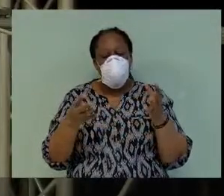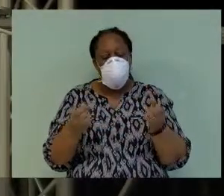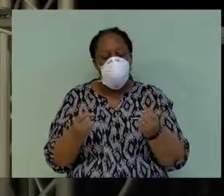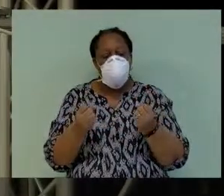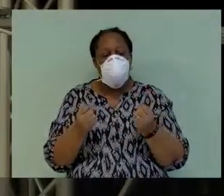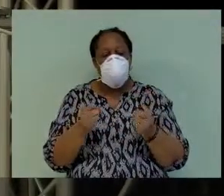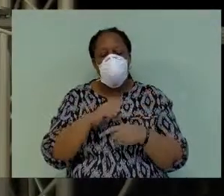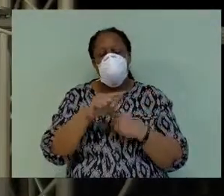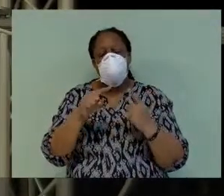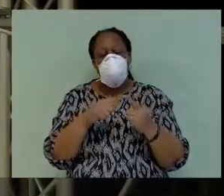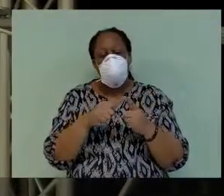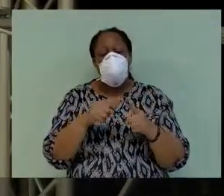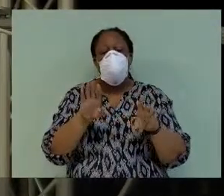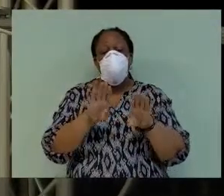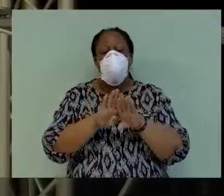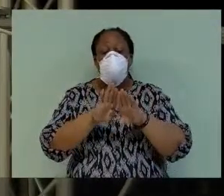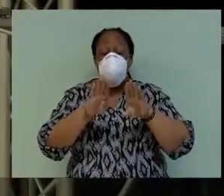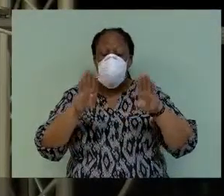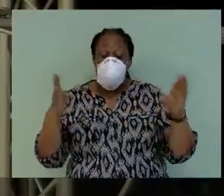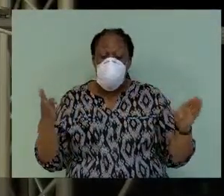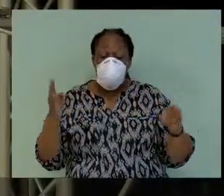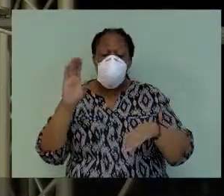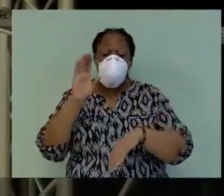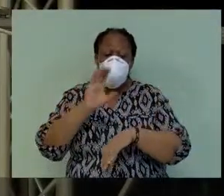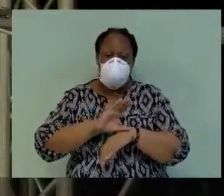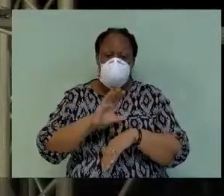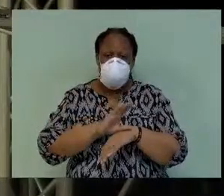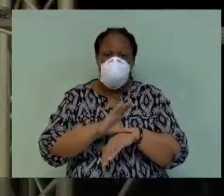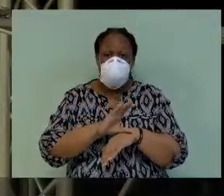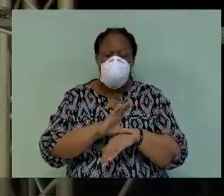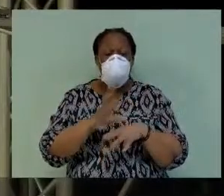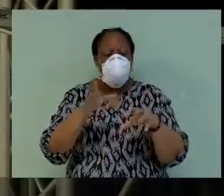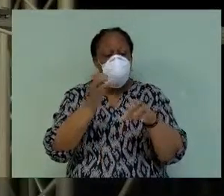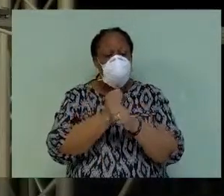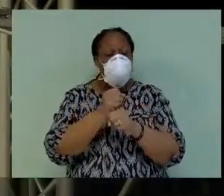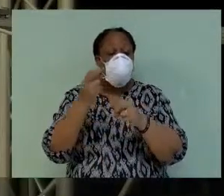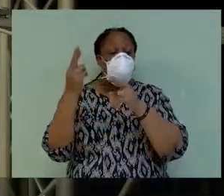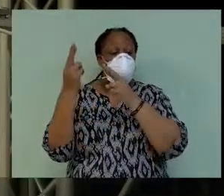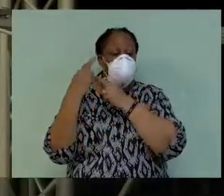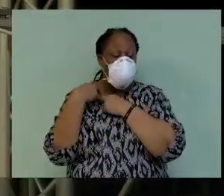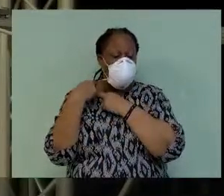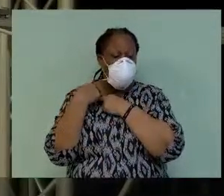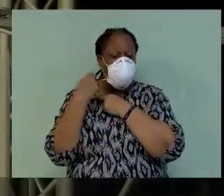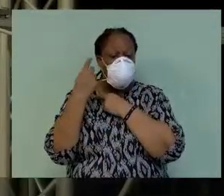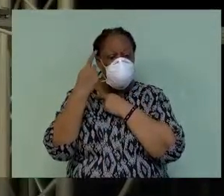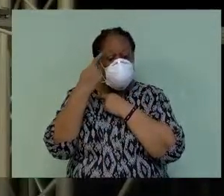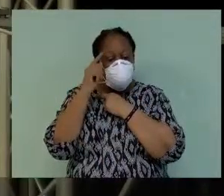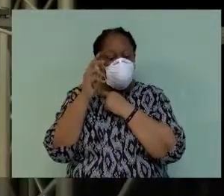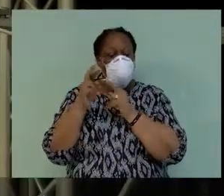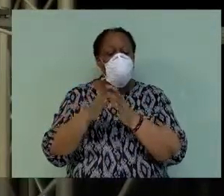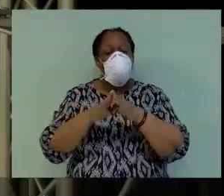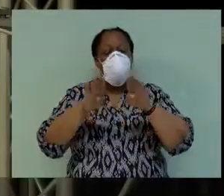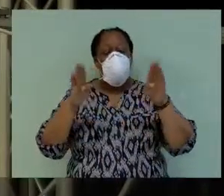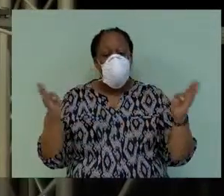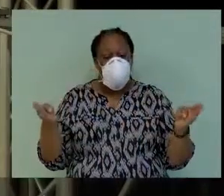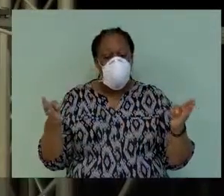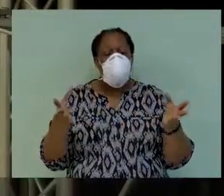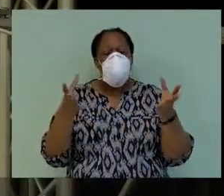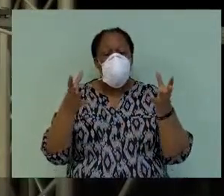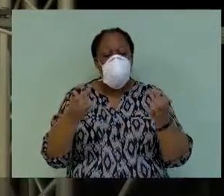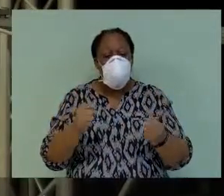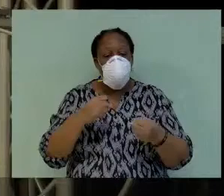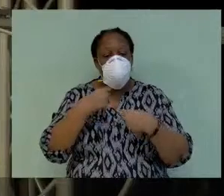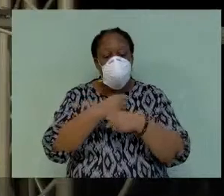that when we take the responsibility for these institutions to open, we want to make sure that they do